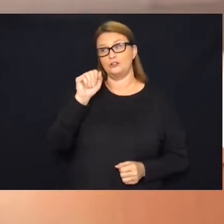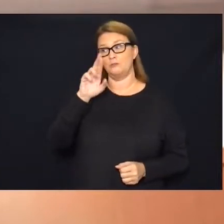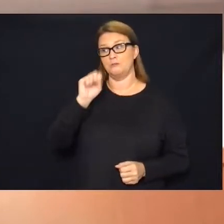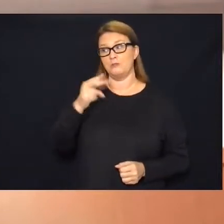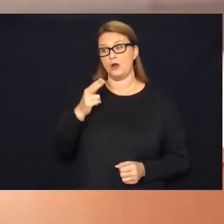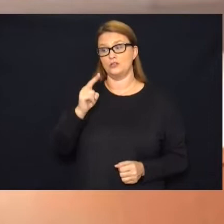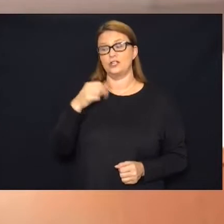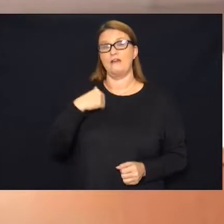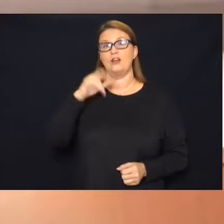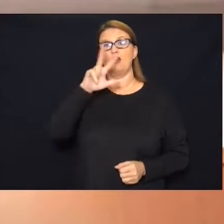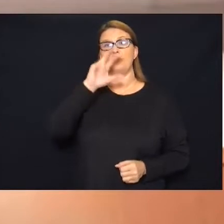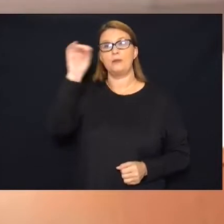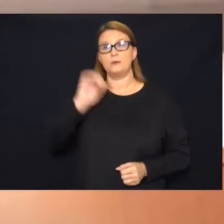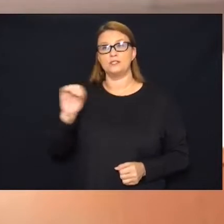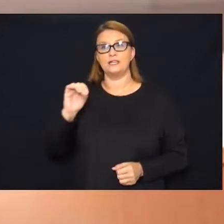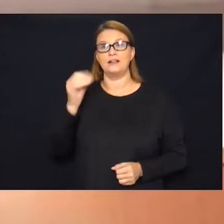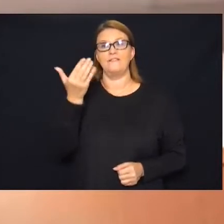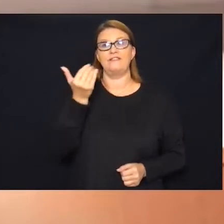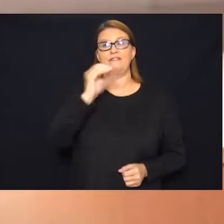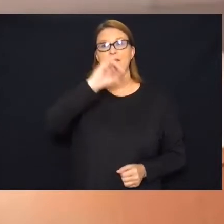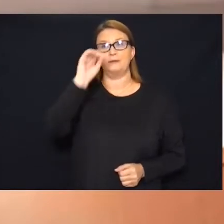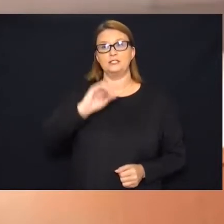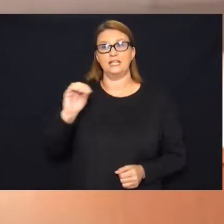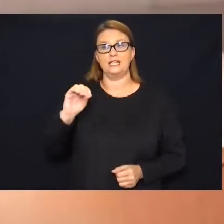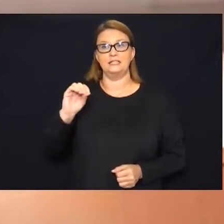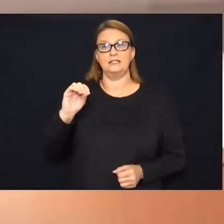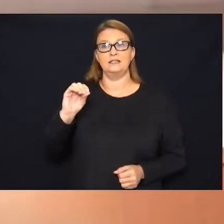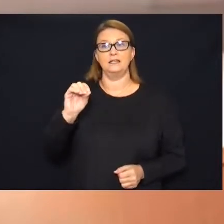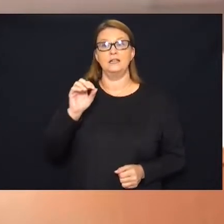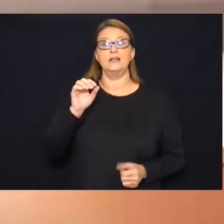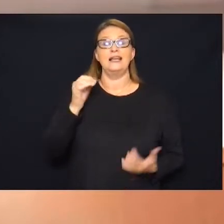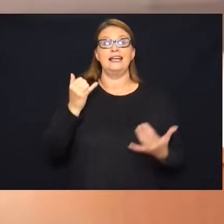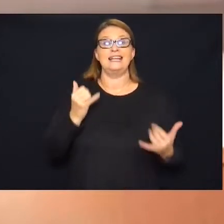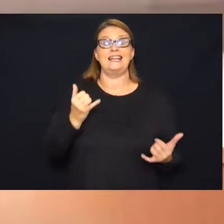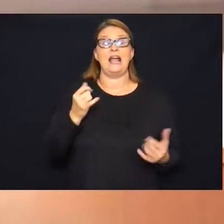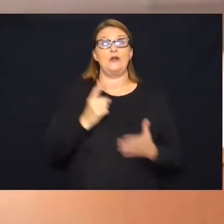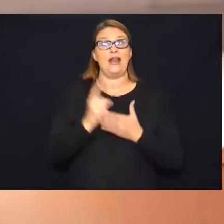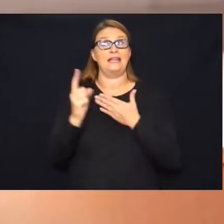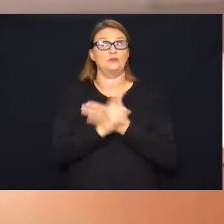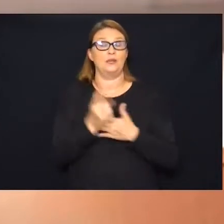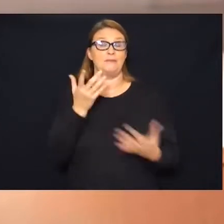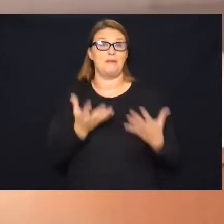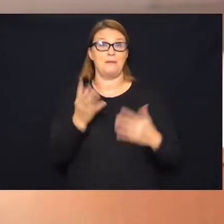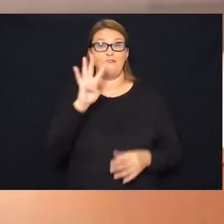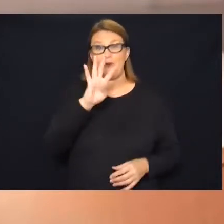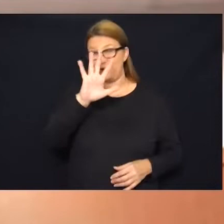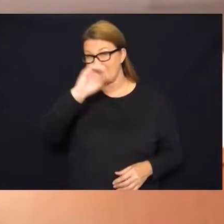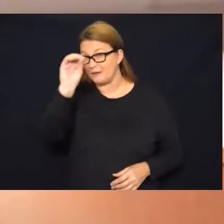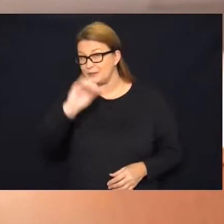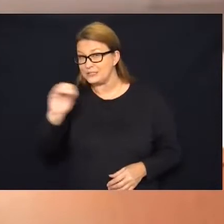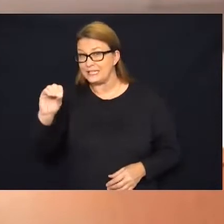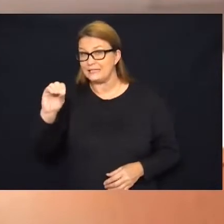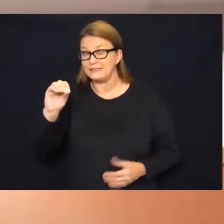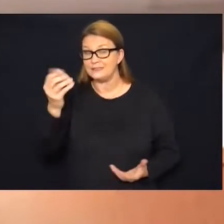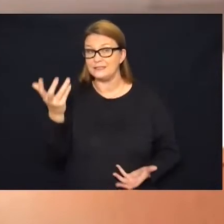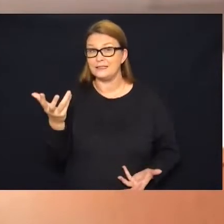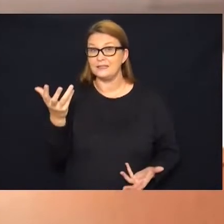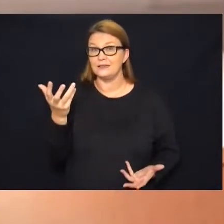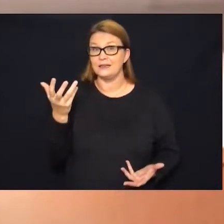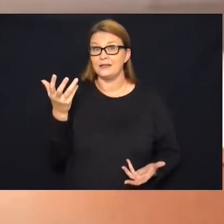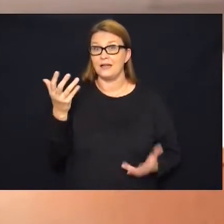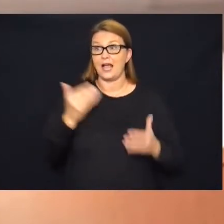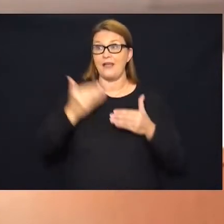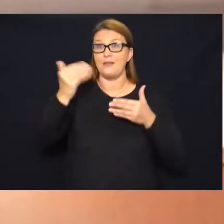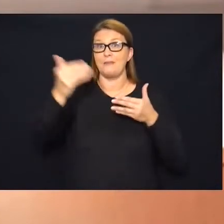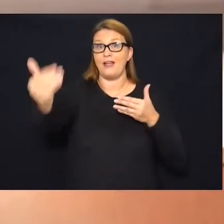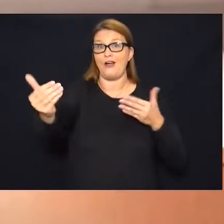from 3% to 15%. You would think next week we would potentially be at 45%, and then